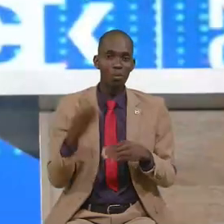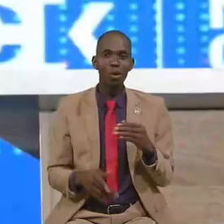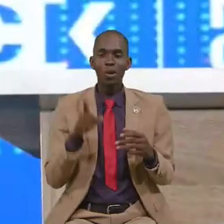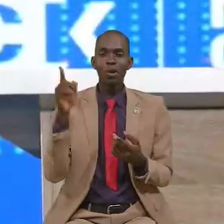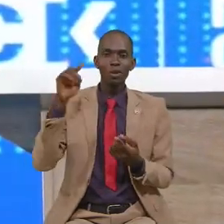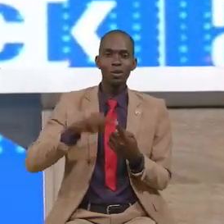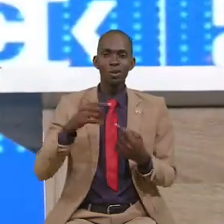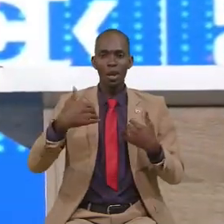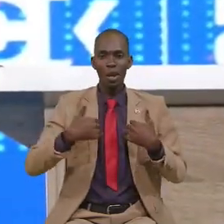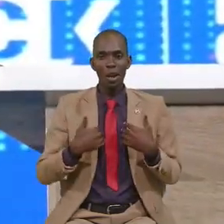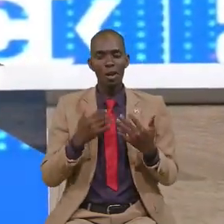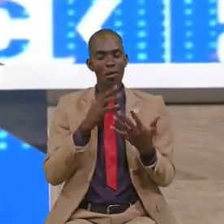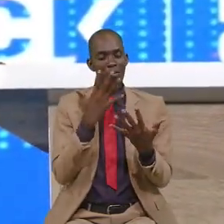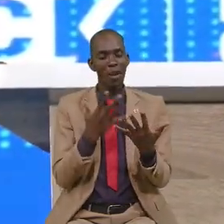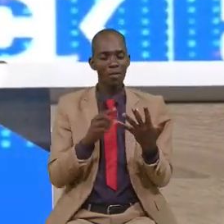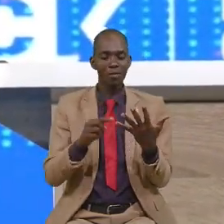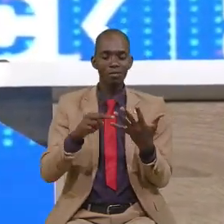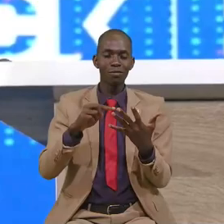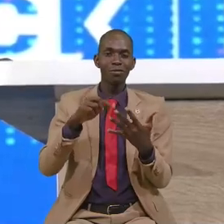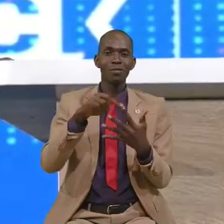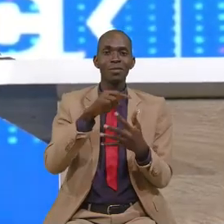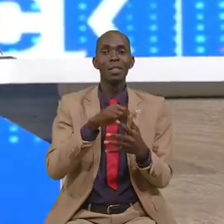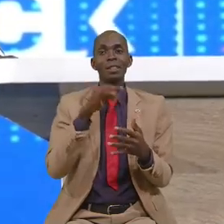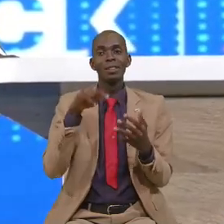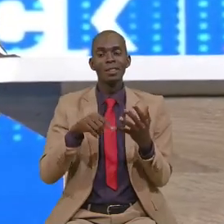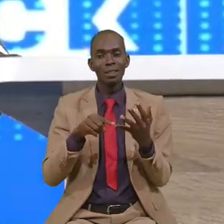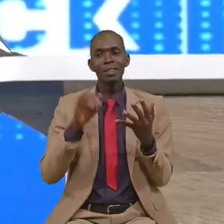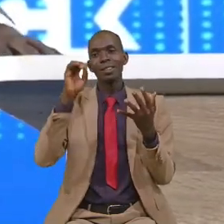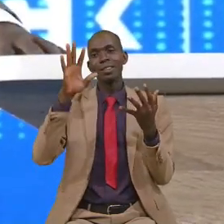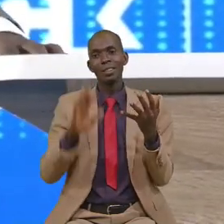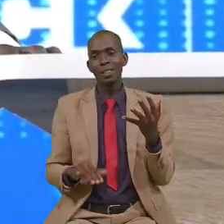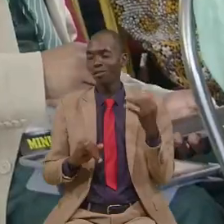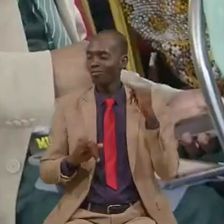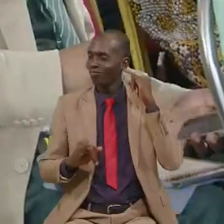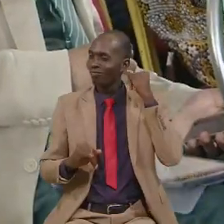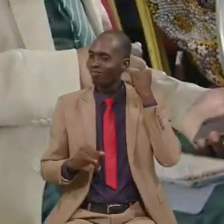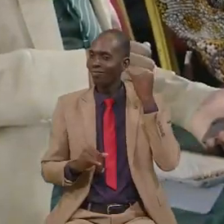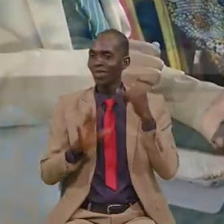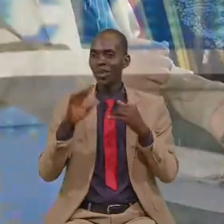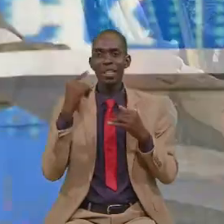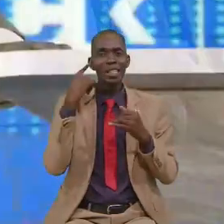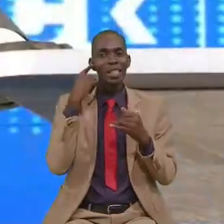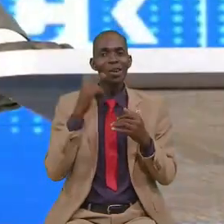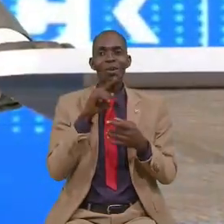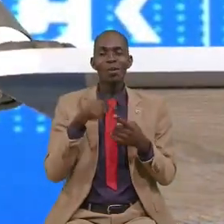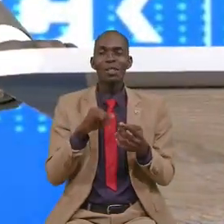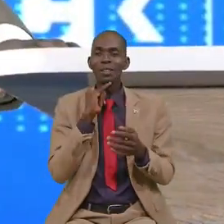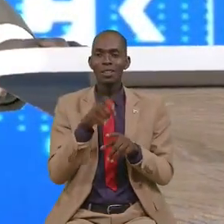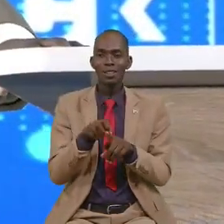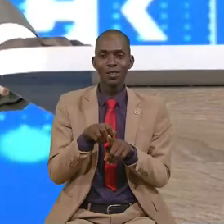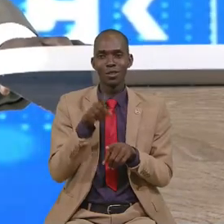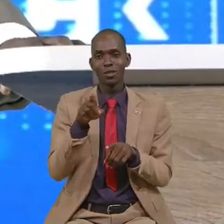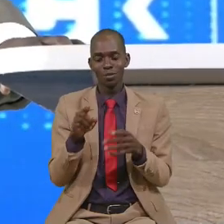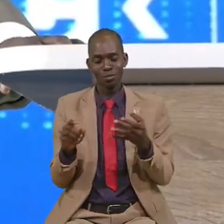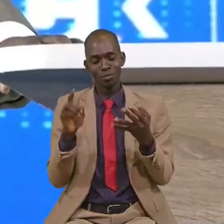have all the five. This little one, teacher, that's the one you put in your ear when it's scratching. the teacher. That